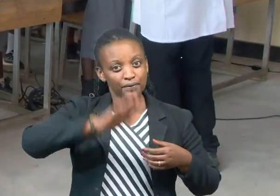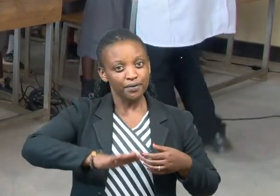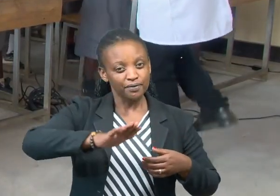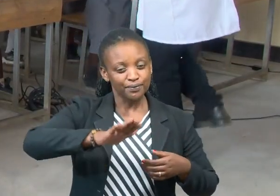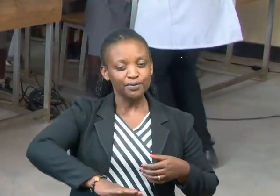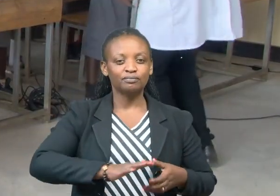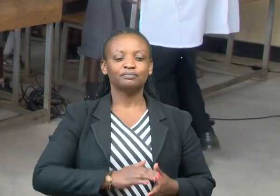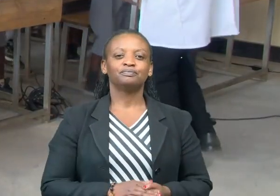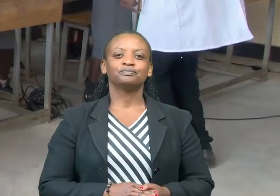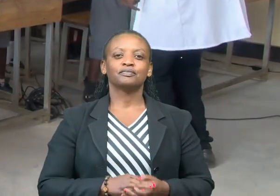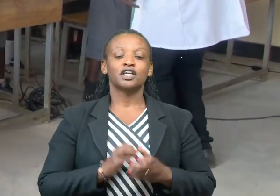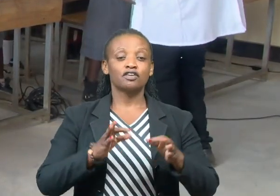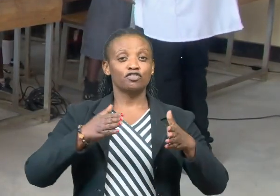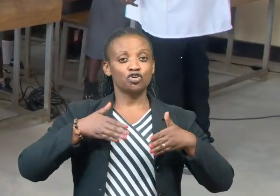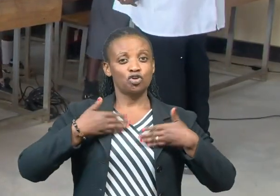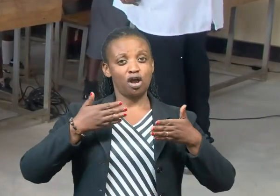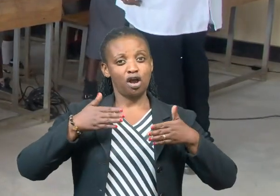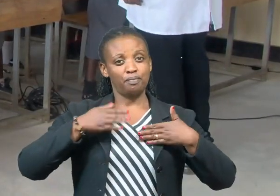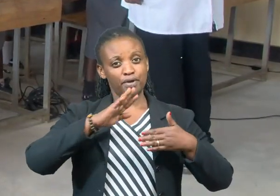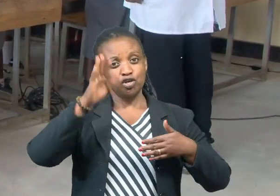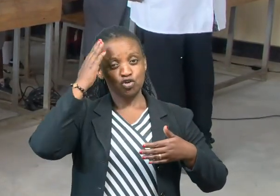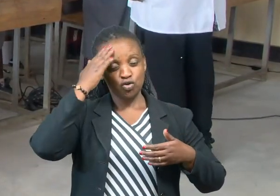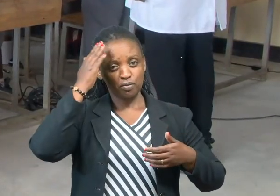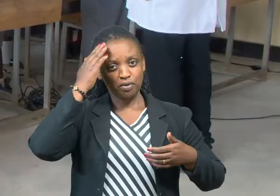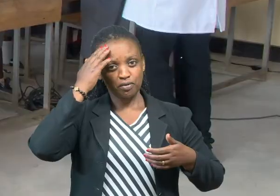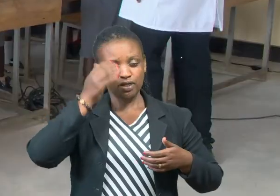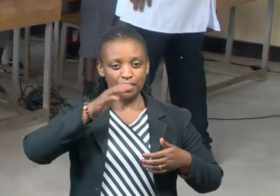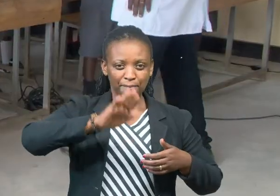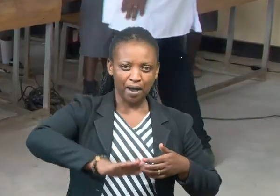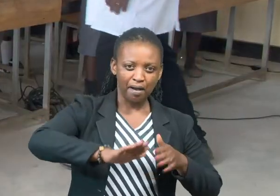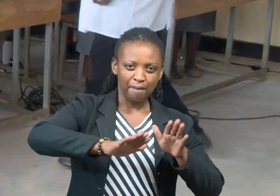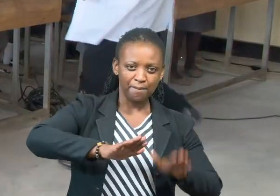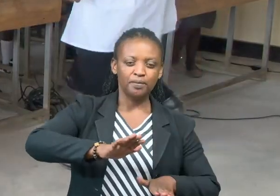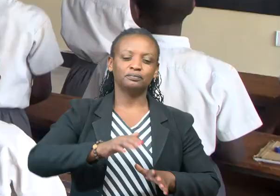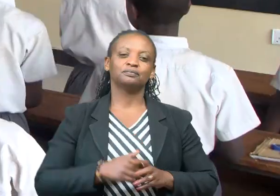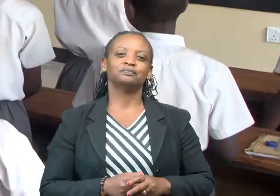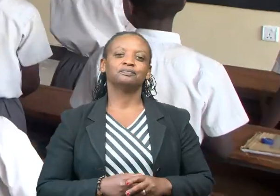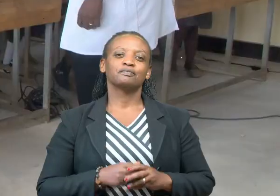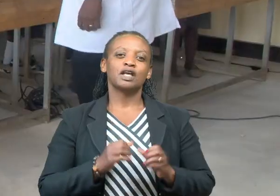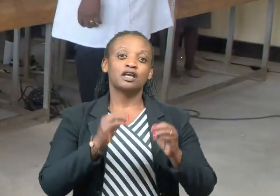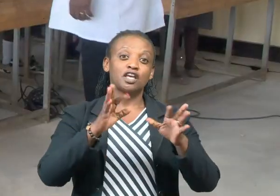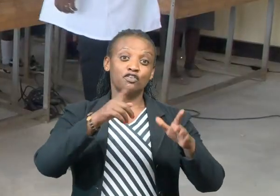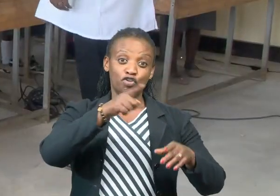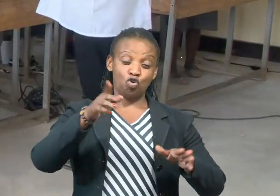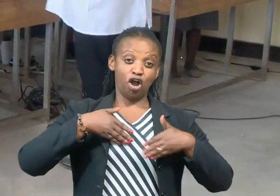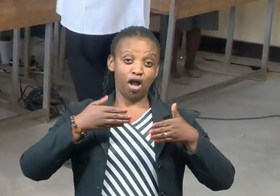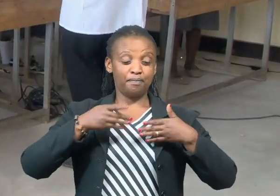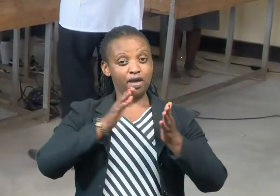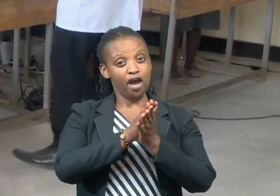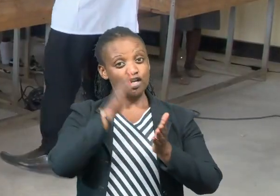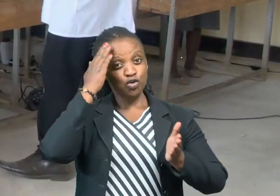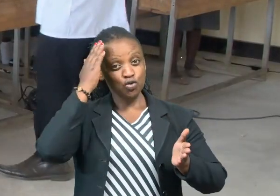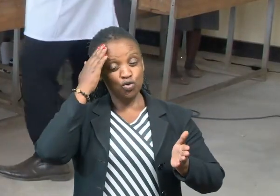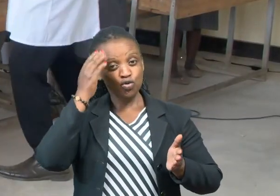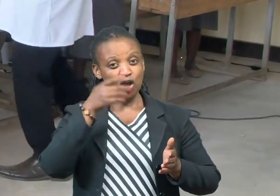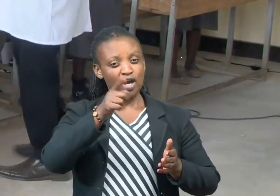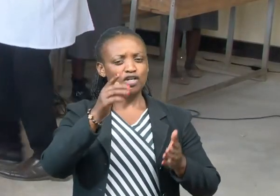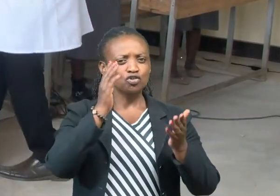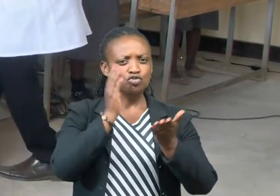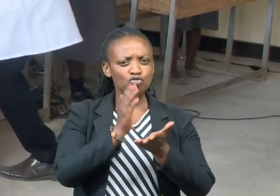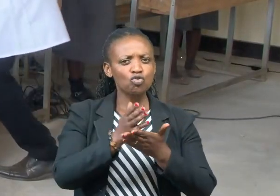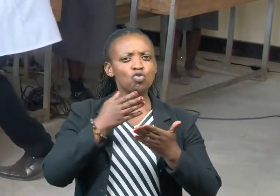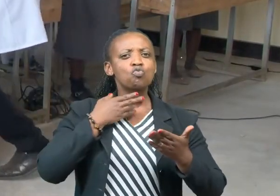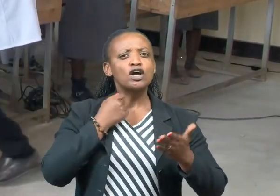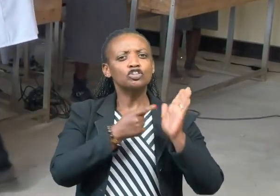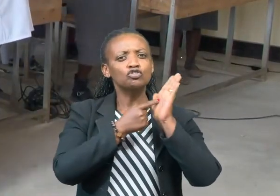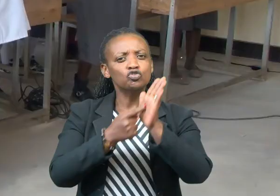your feet. If you're happy and you know, stamp your feet. If you're happy and you know, and